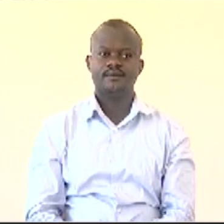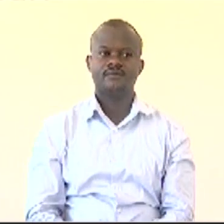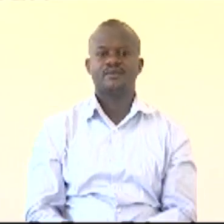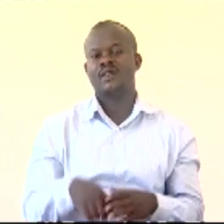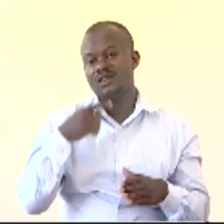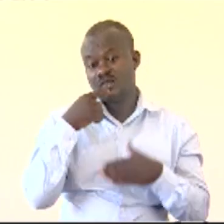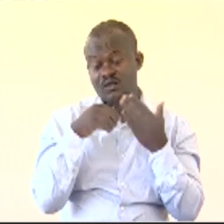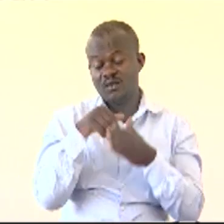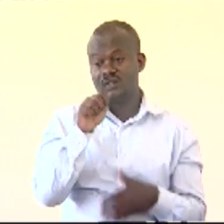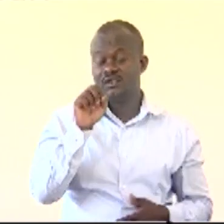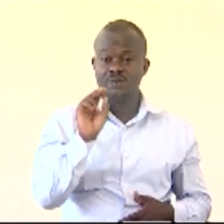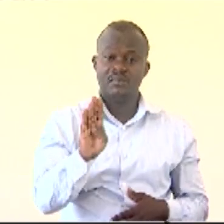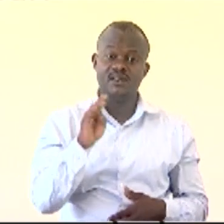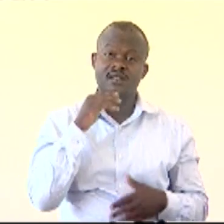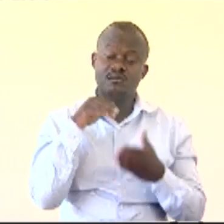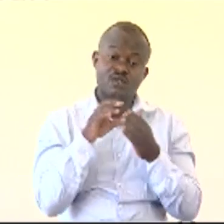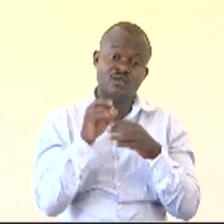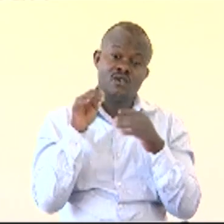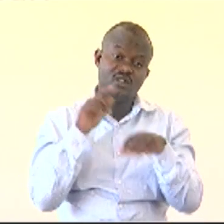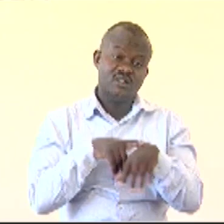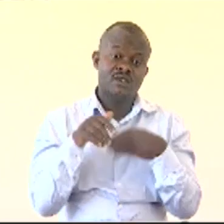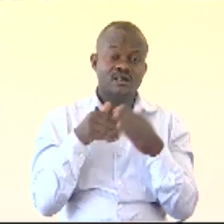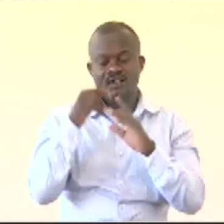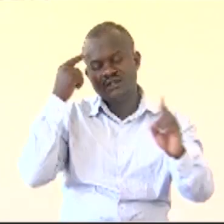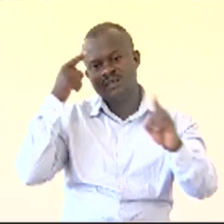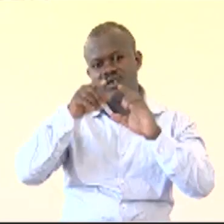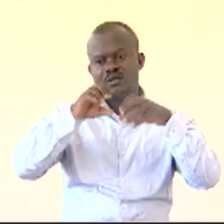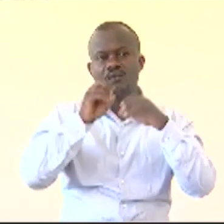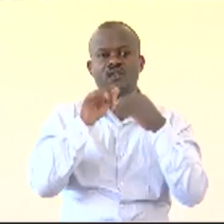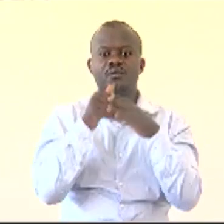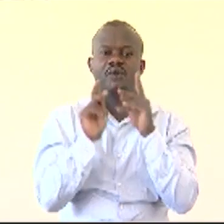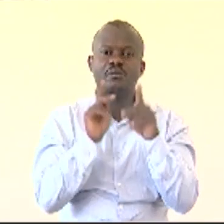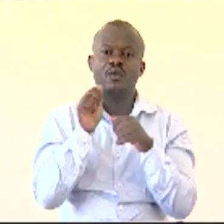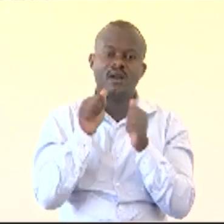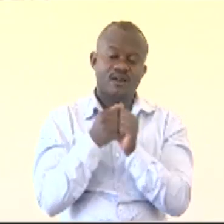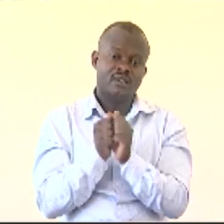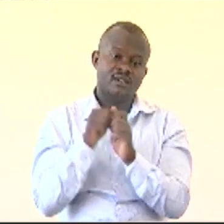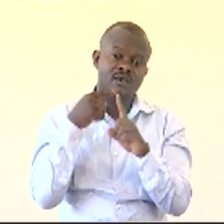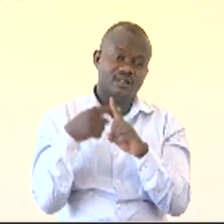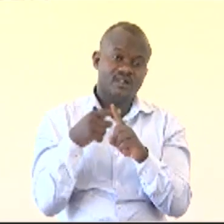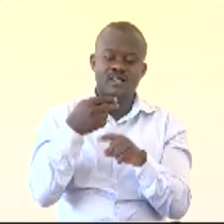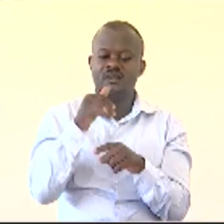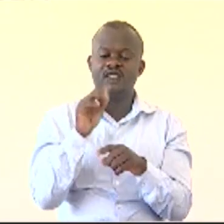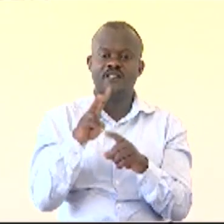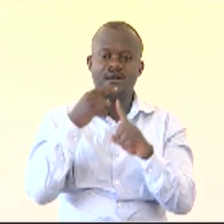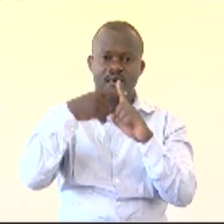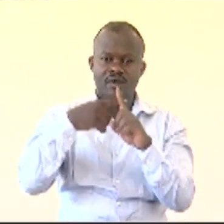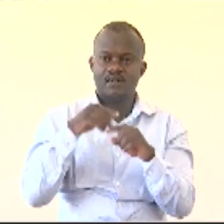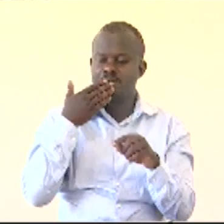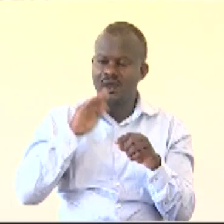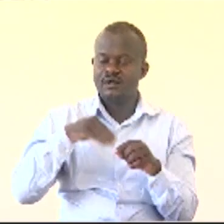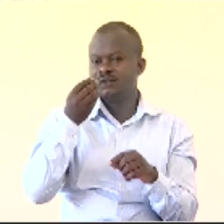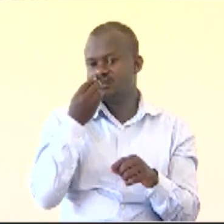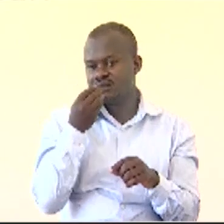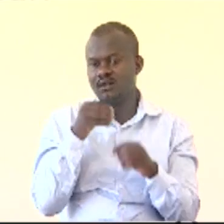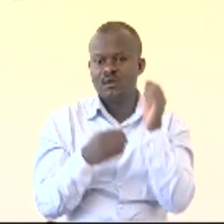So tuberculosis, most of the time, it targets the groups of people who are HIV positive, who are malnutrition, people who are